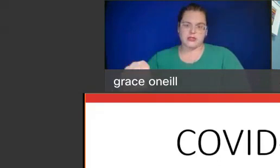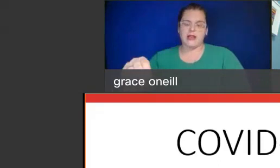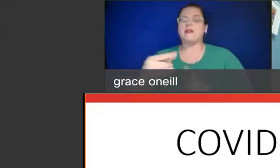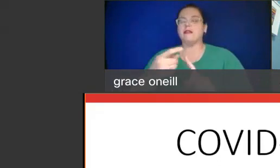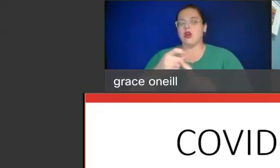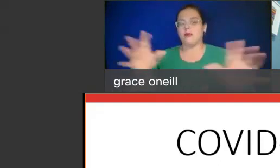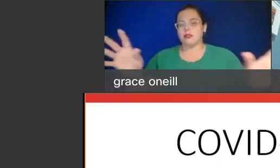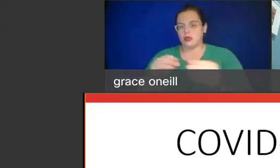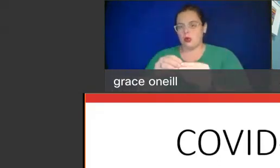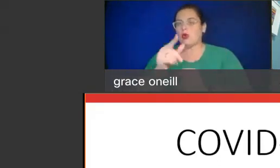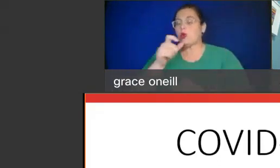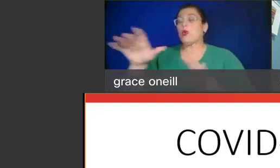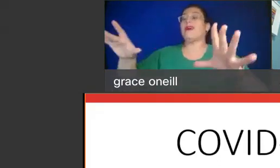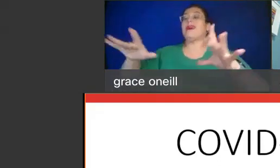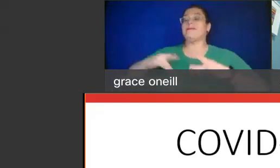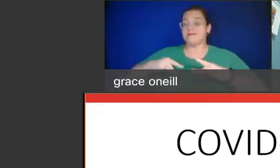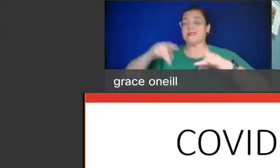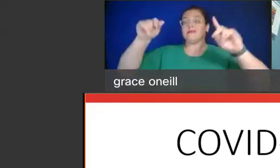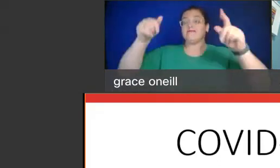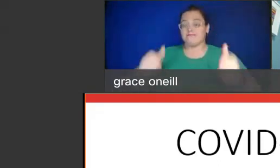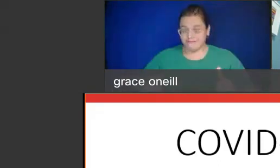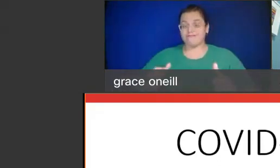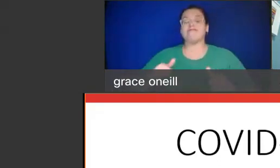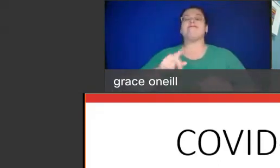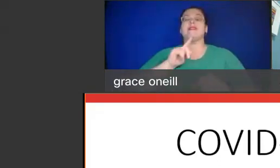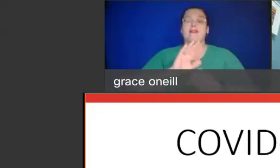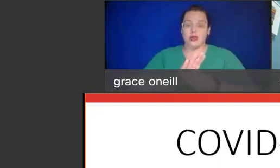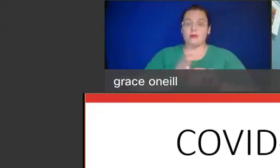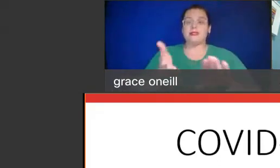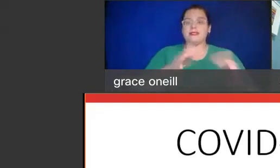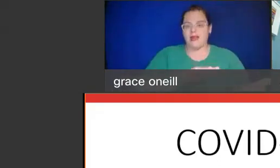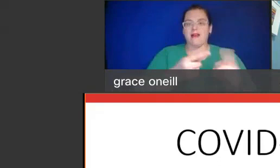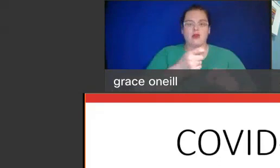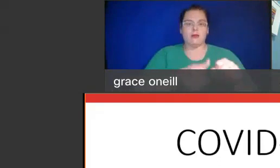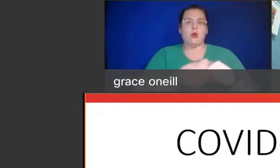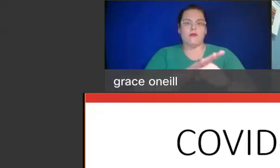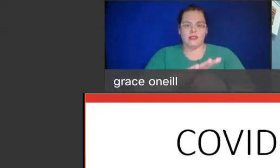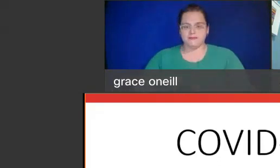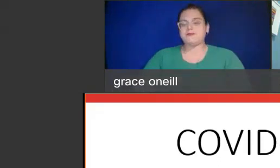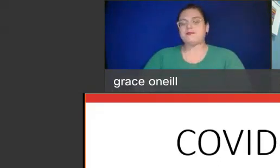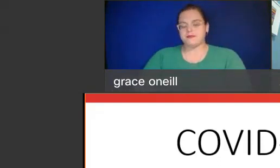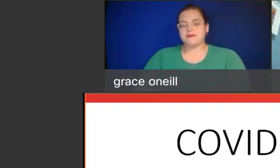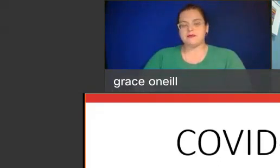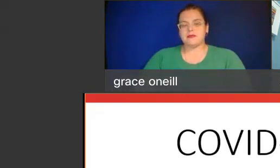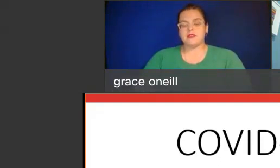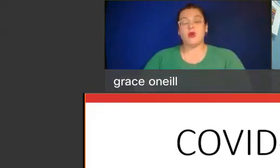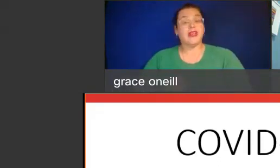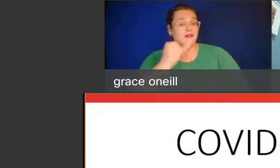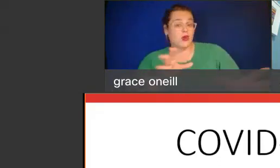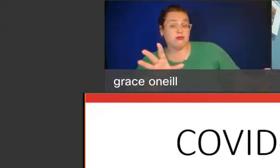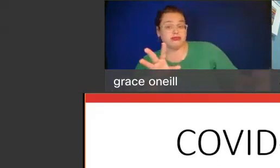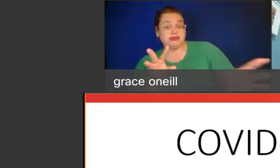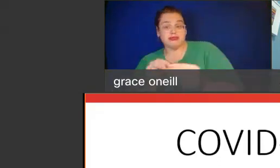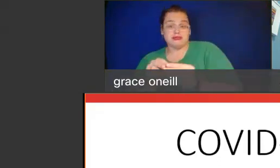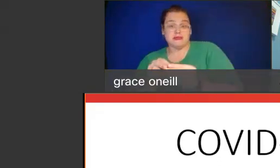living who contracted COVID and had a confirmed COVID death. And so overall, of the people supported